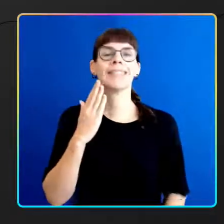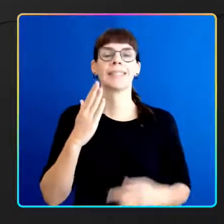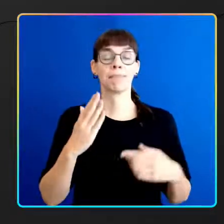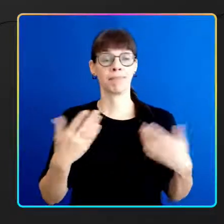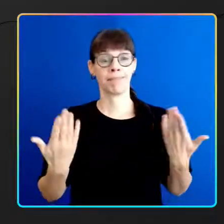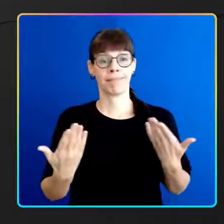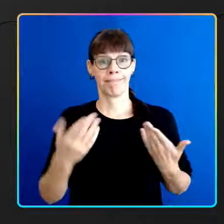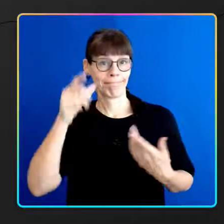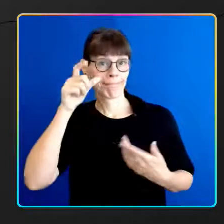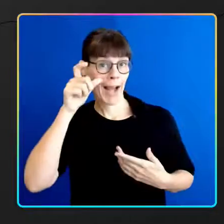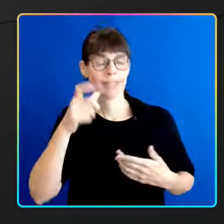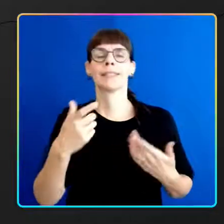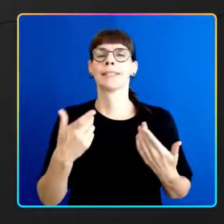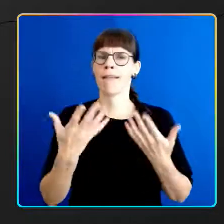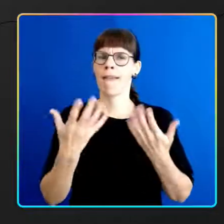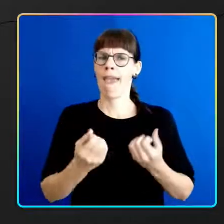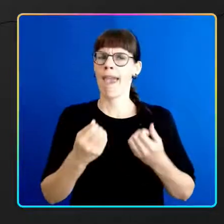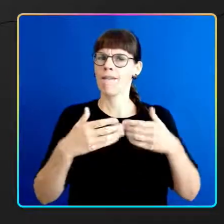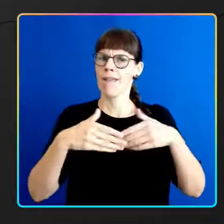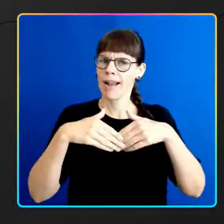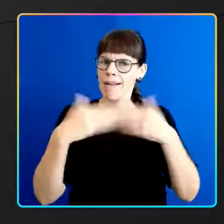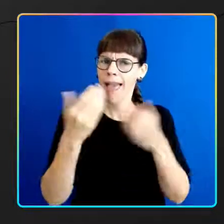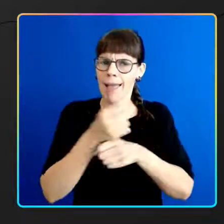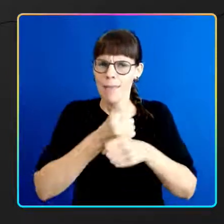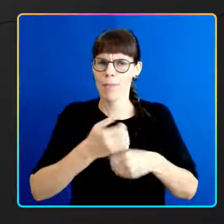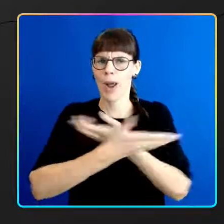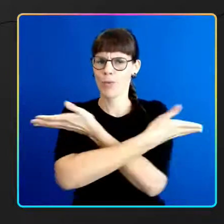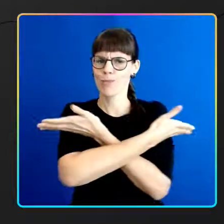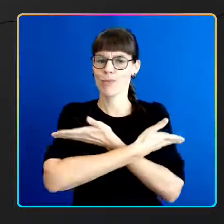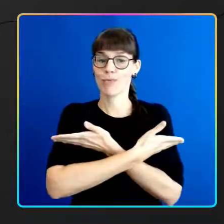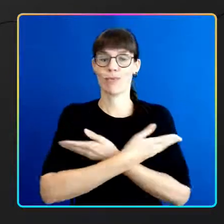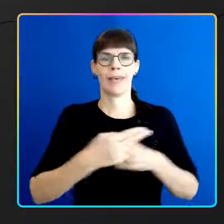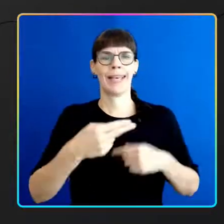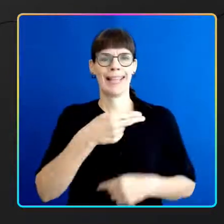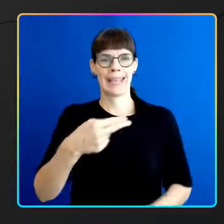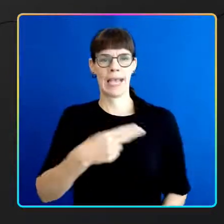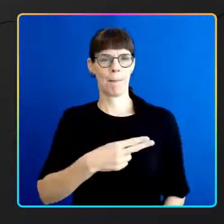shirt with my name on it, this side.